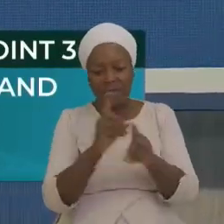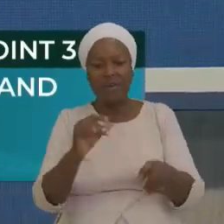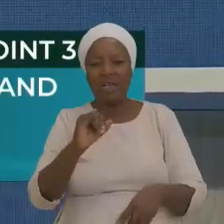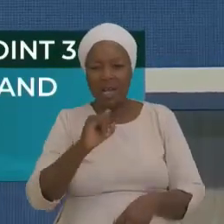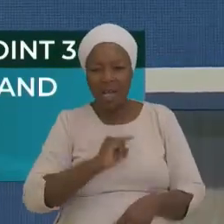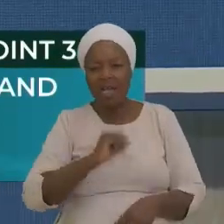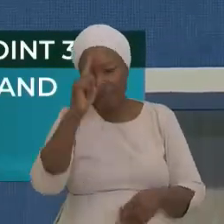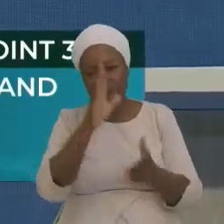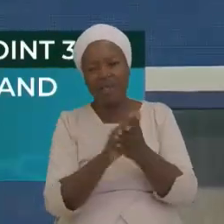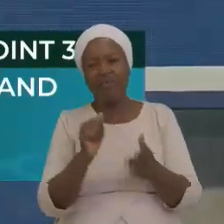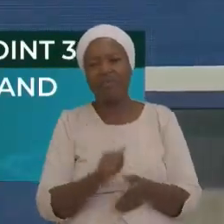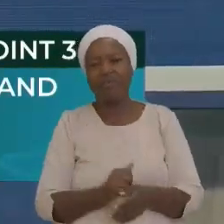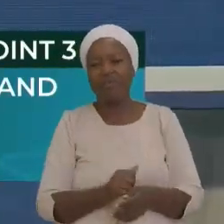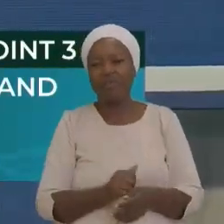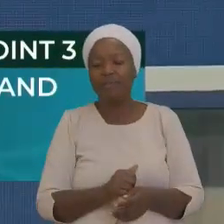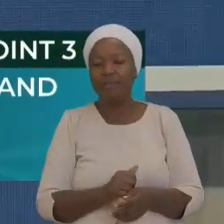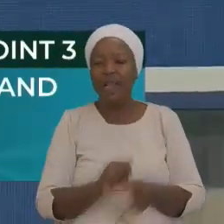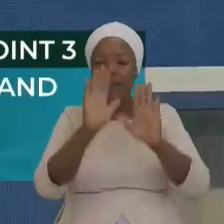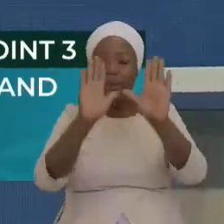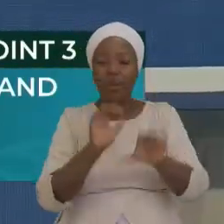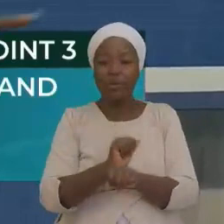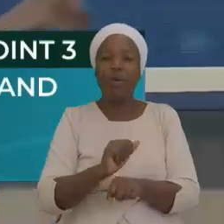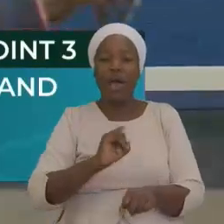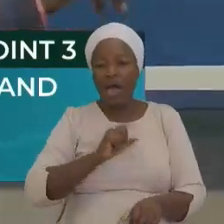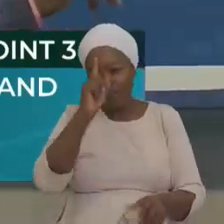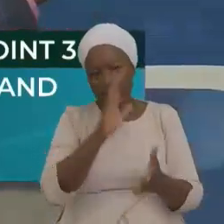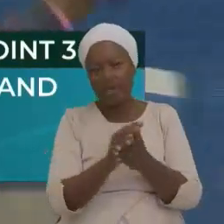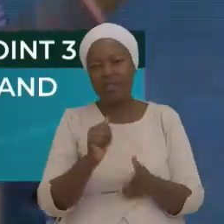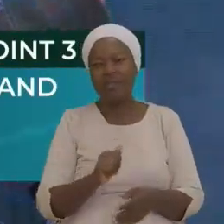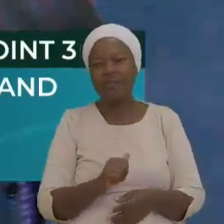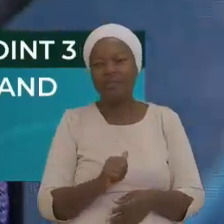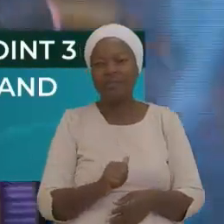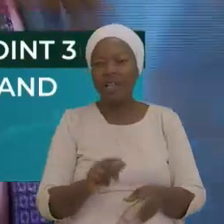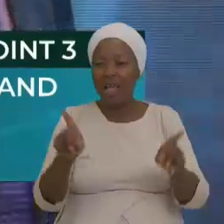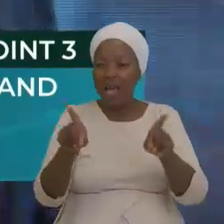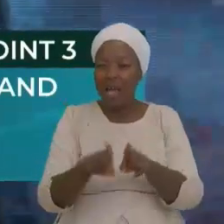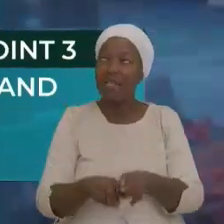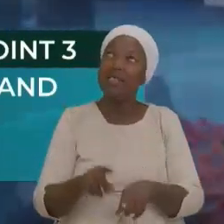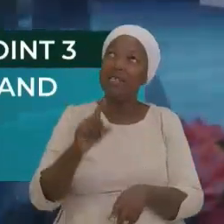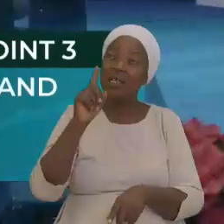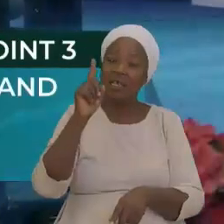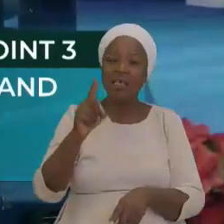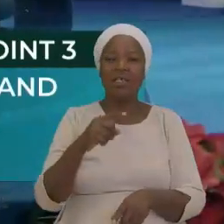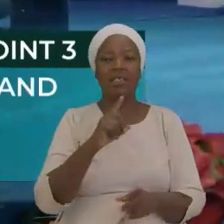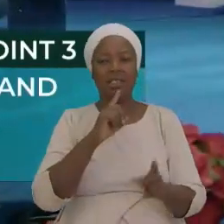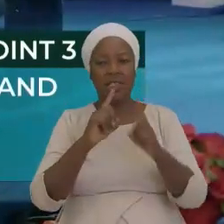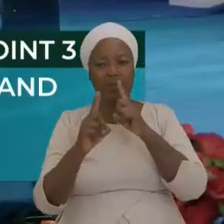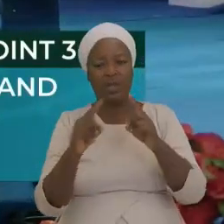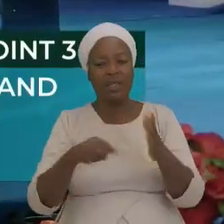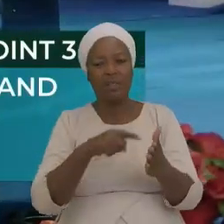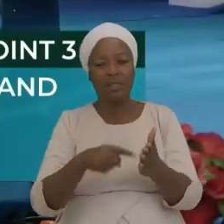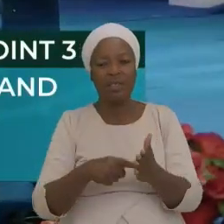Deliverance, I believe. Miracle, I believe. As he spake these